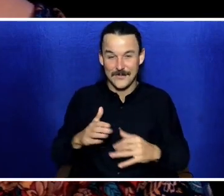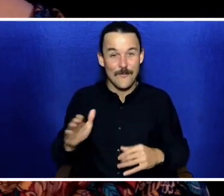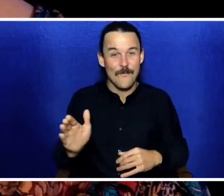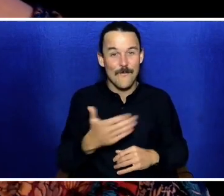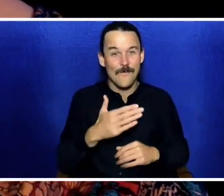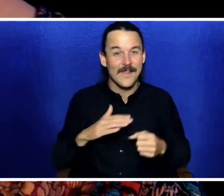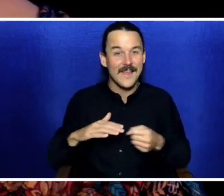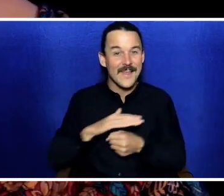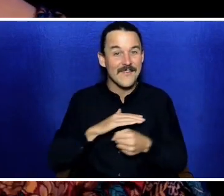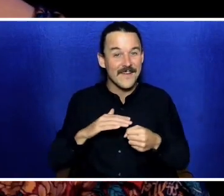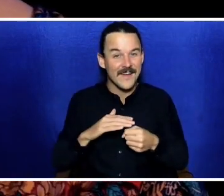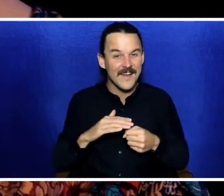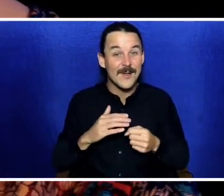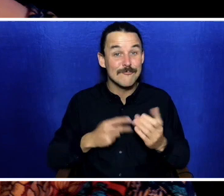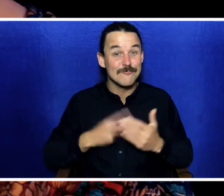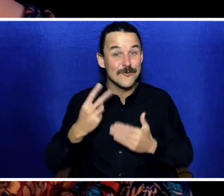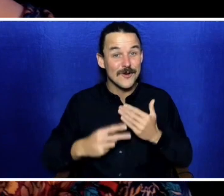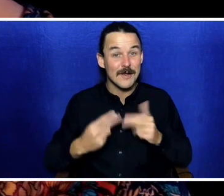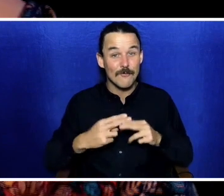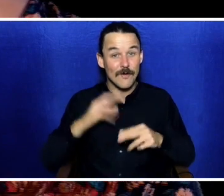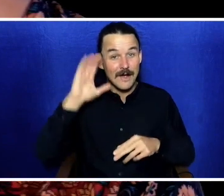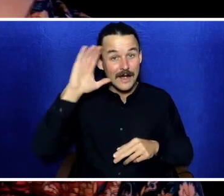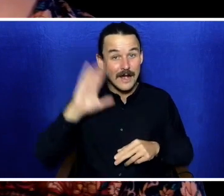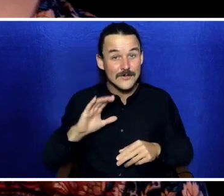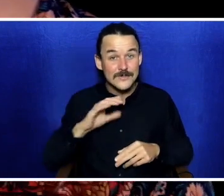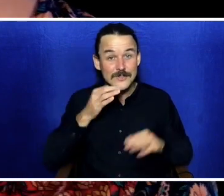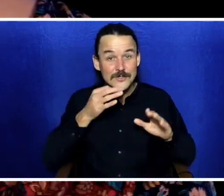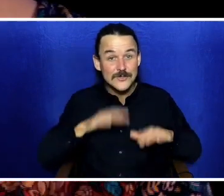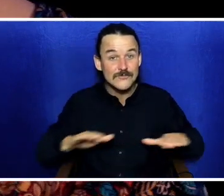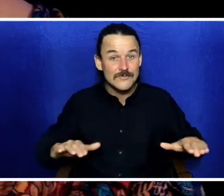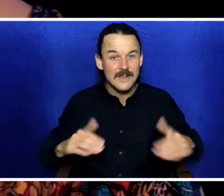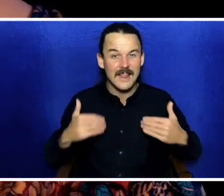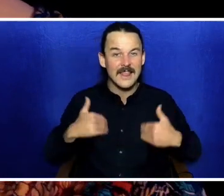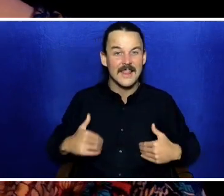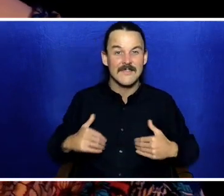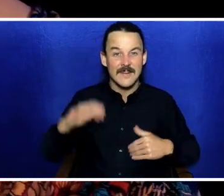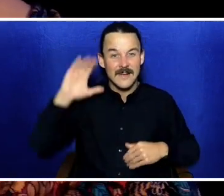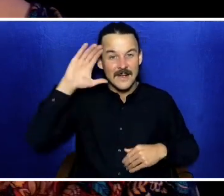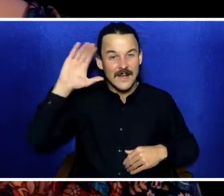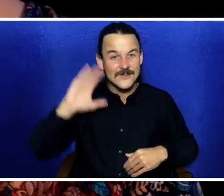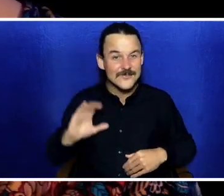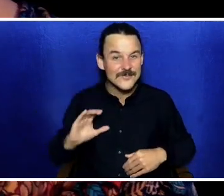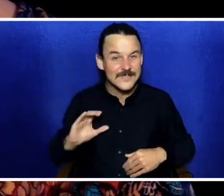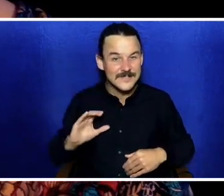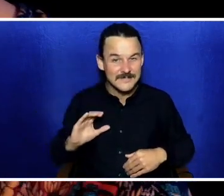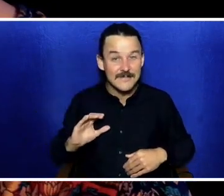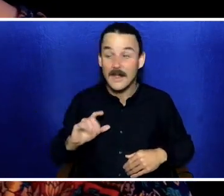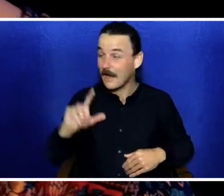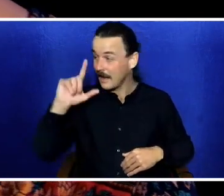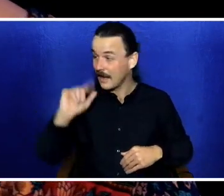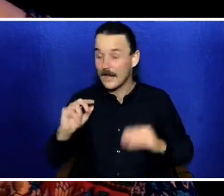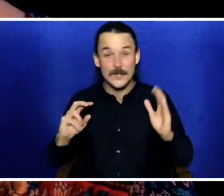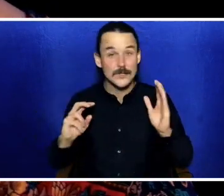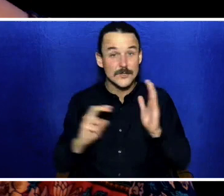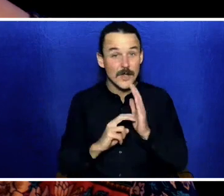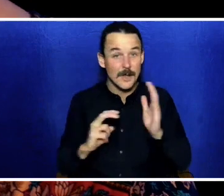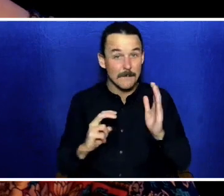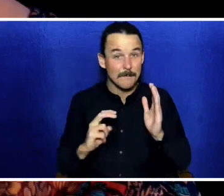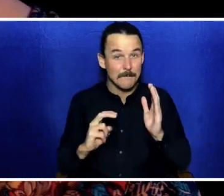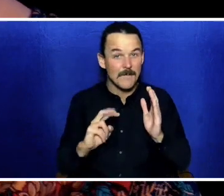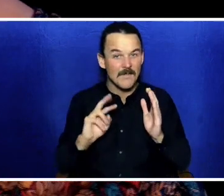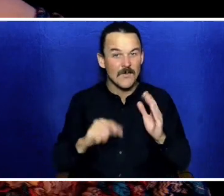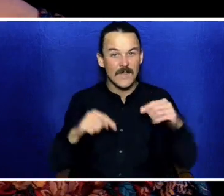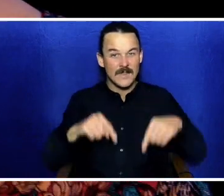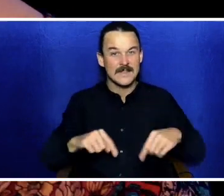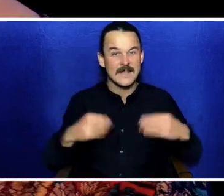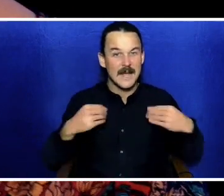regional children outside of the metropolitan zone. They can enlist with the company for a cost of $1 per student